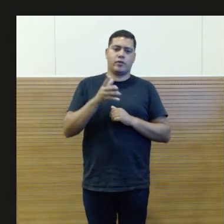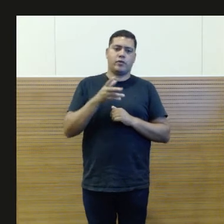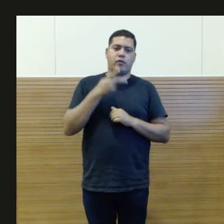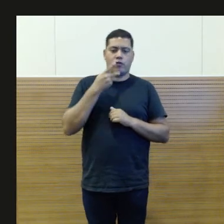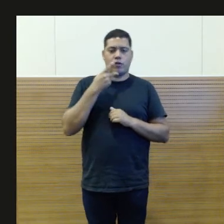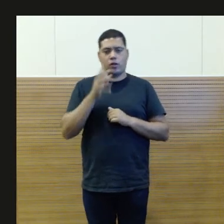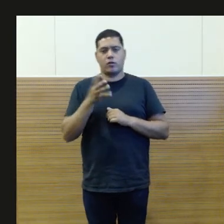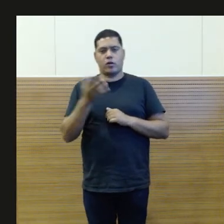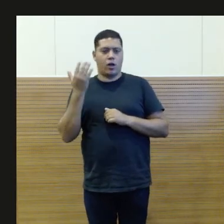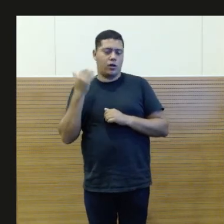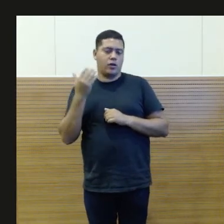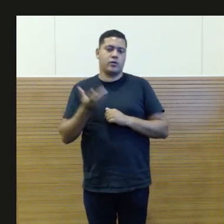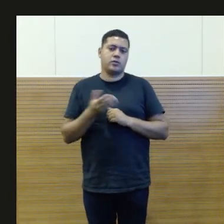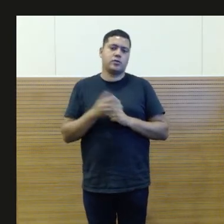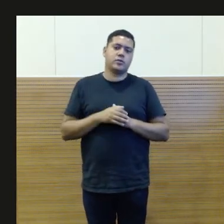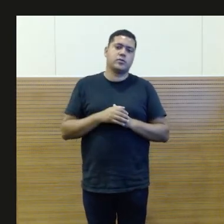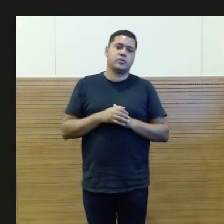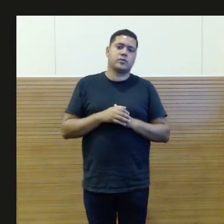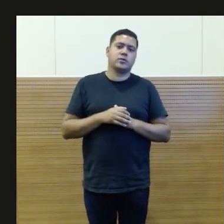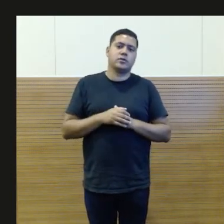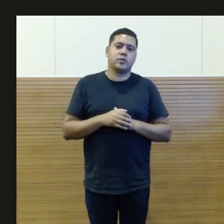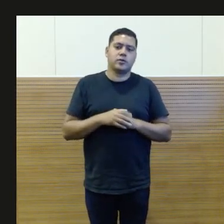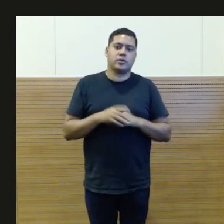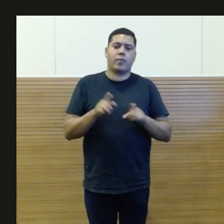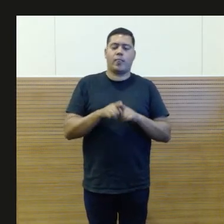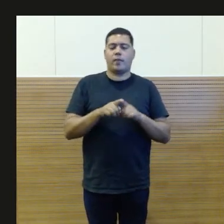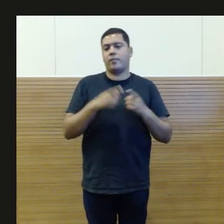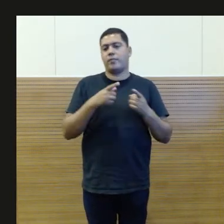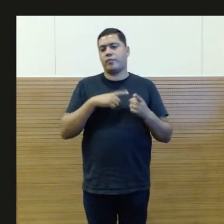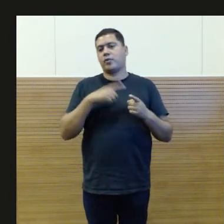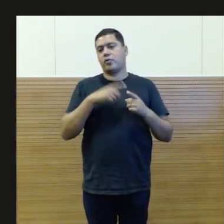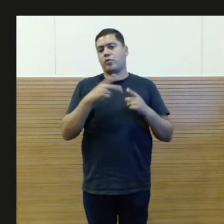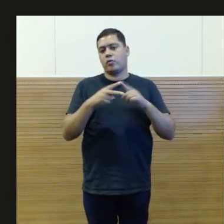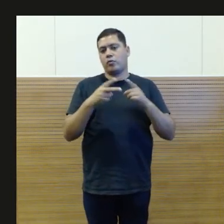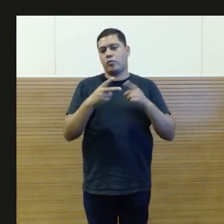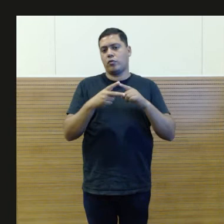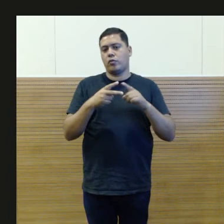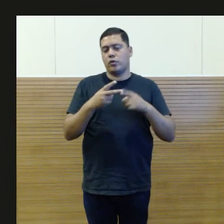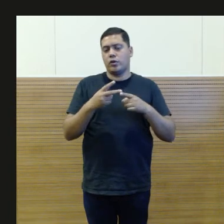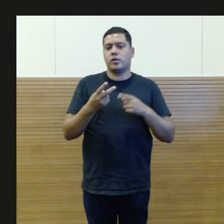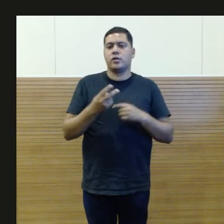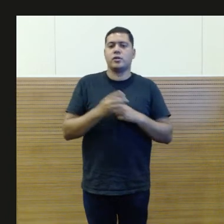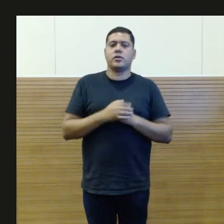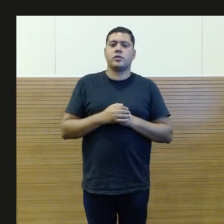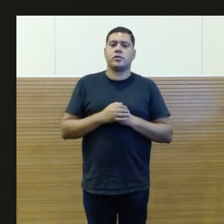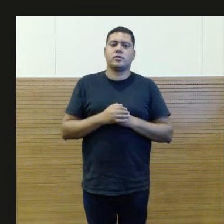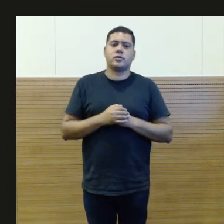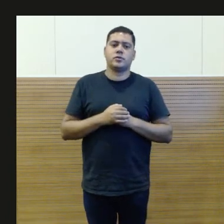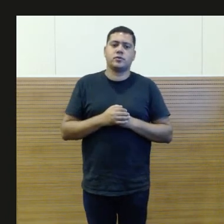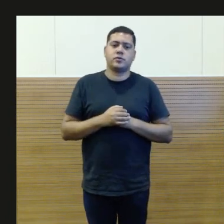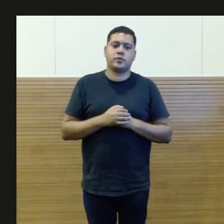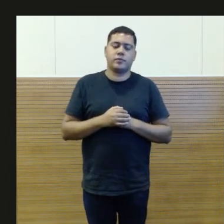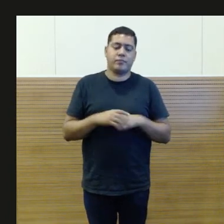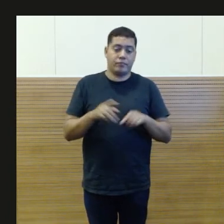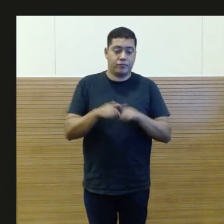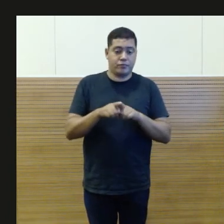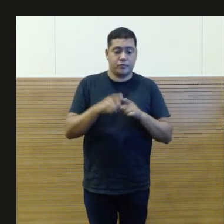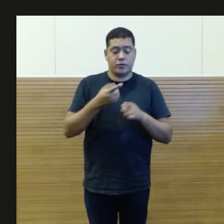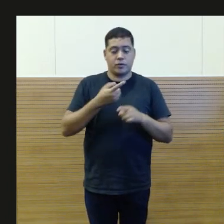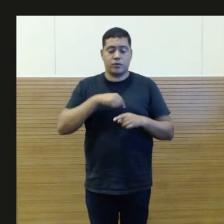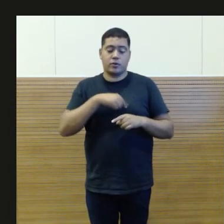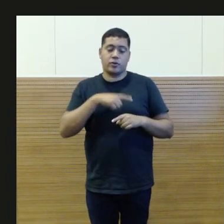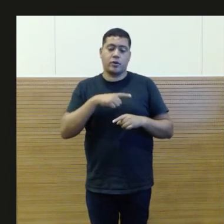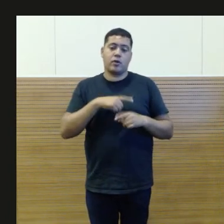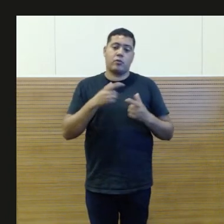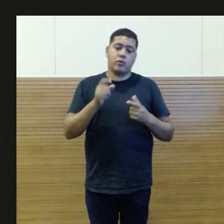deals with 4 themes. That is, I want to eat better, I want to exercise, and I want to have a healthy weight, and I want to stop